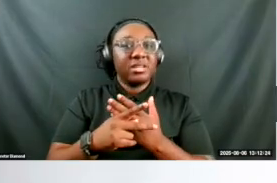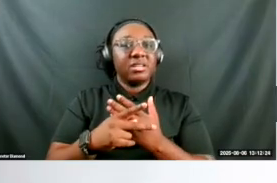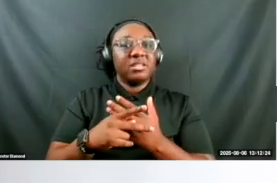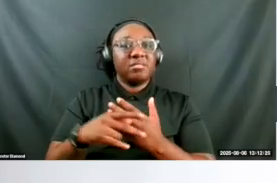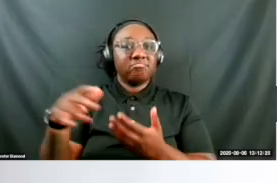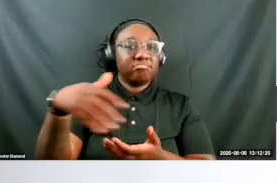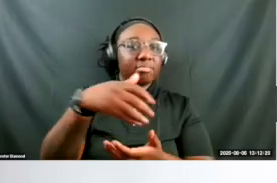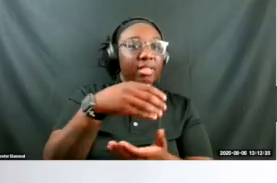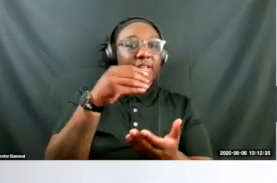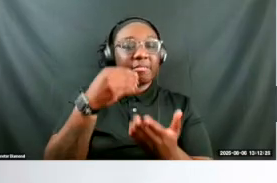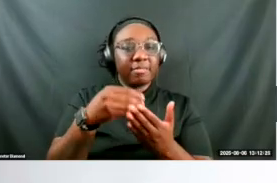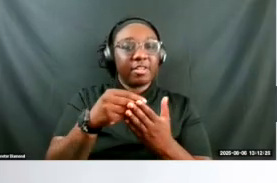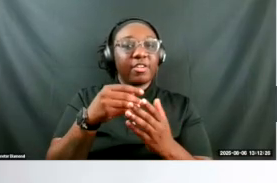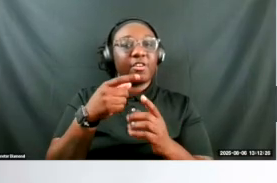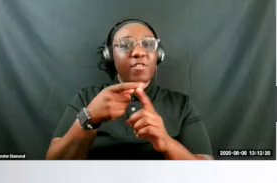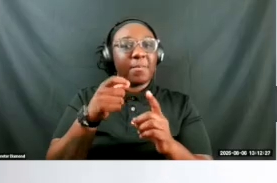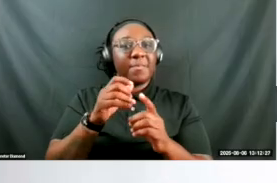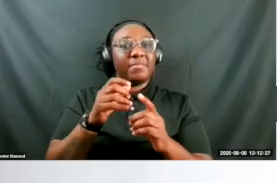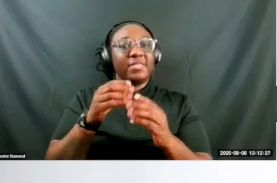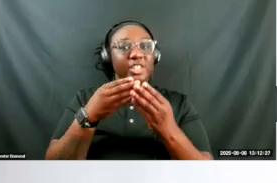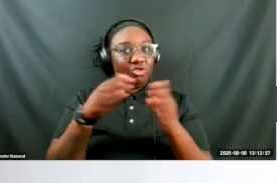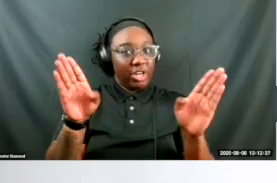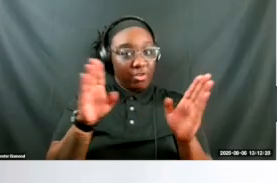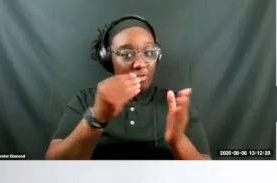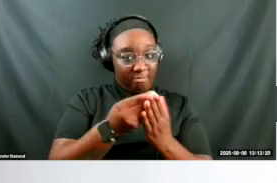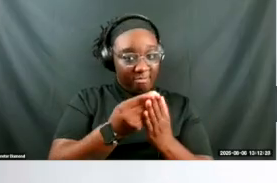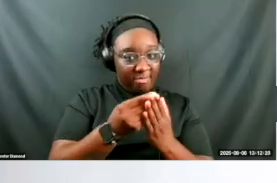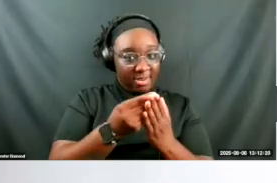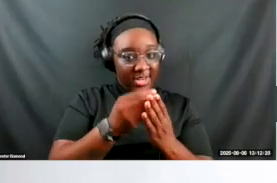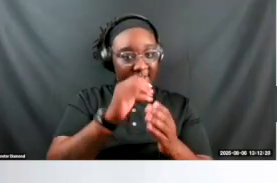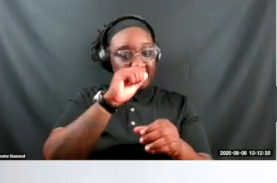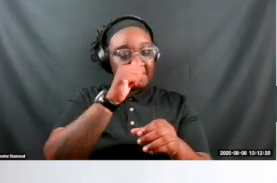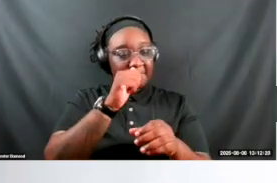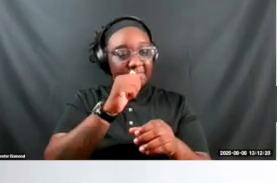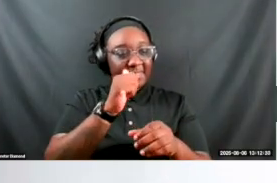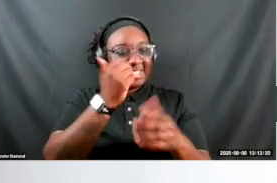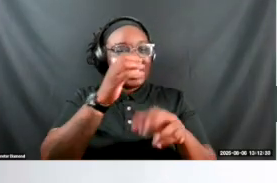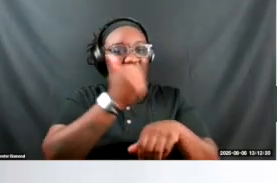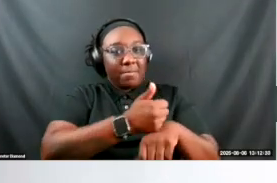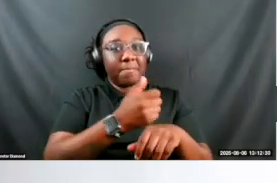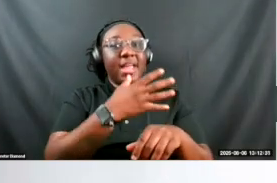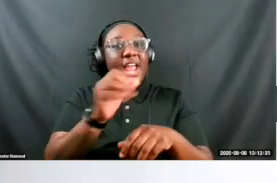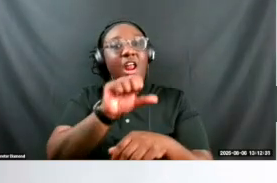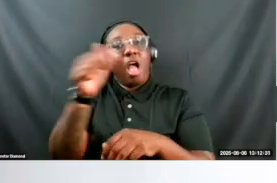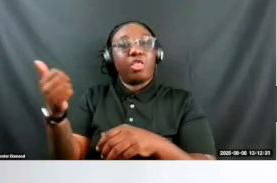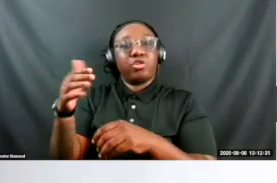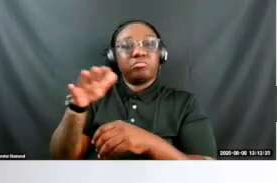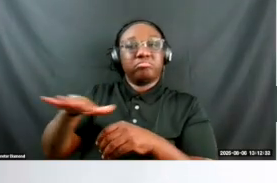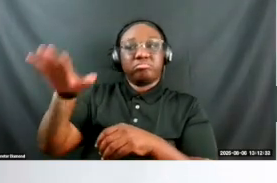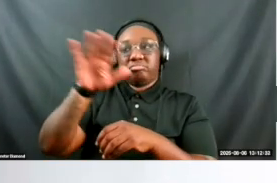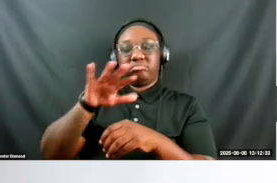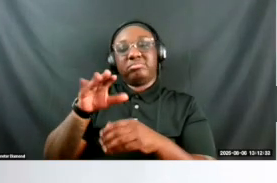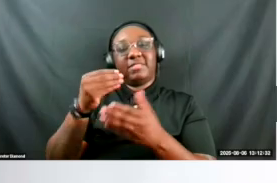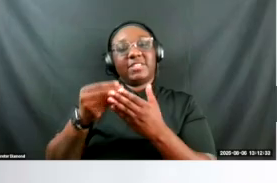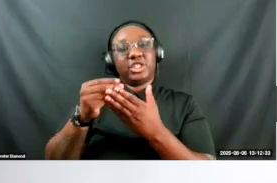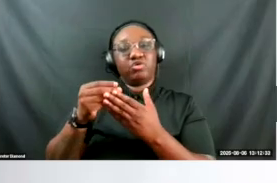General Fund and other one-time funding sources, and together these investments support CARB's advanced technology, clean transportation